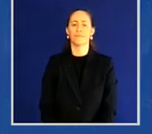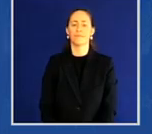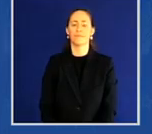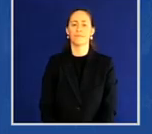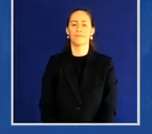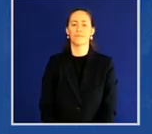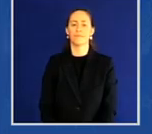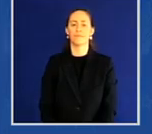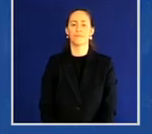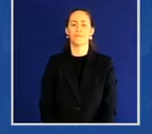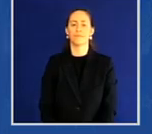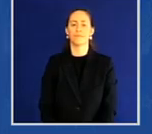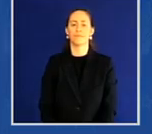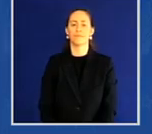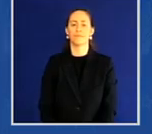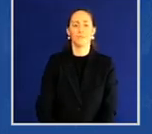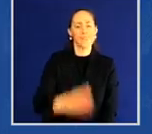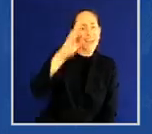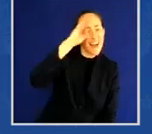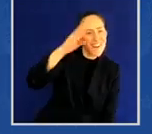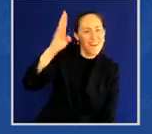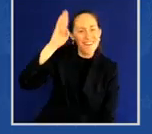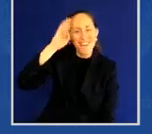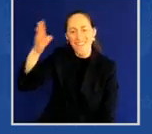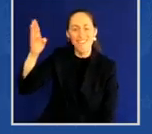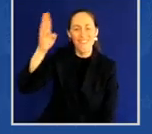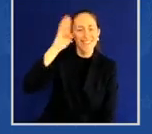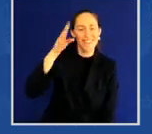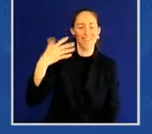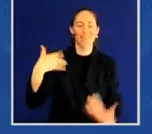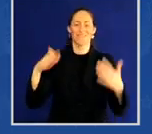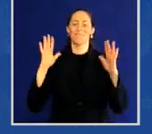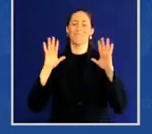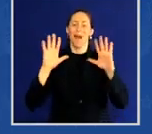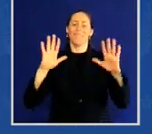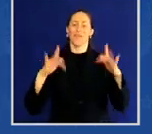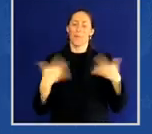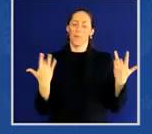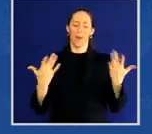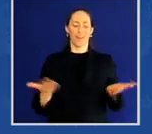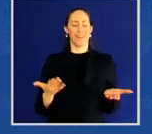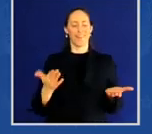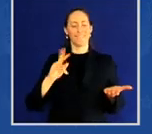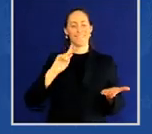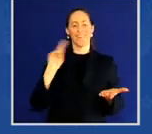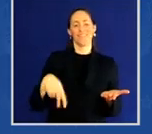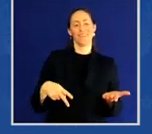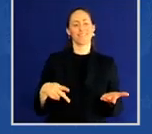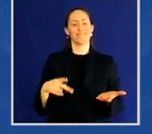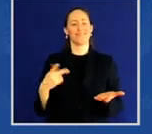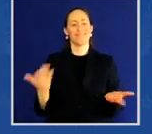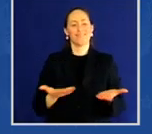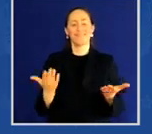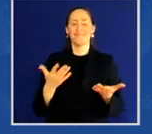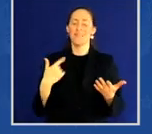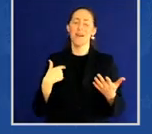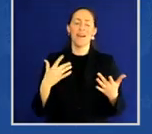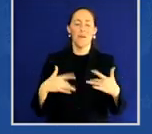Hello, everyone. Great to be back in Philly. Great to be back to 33rd Station.